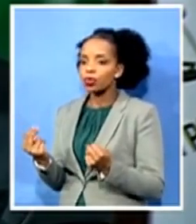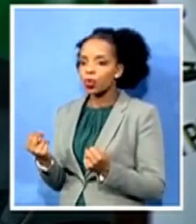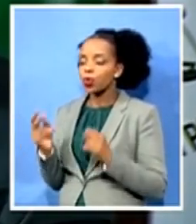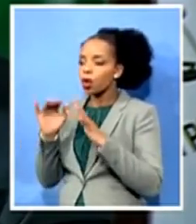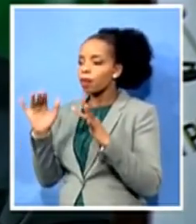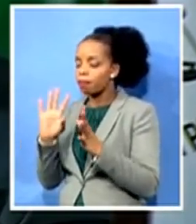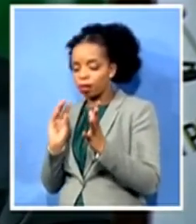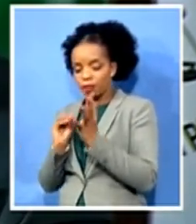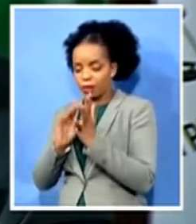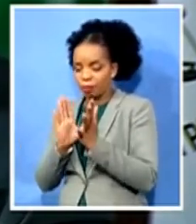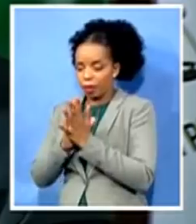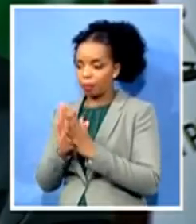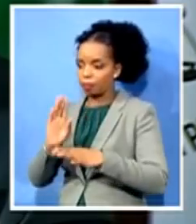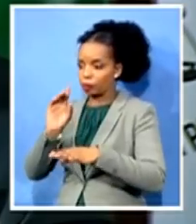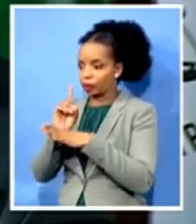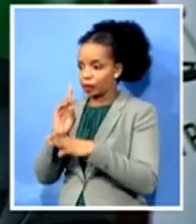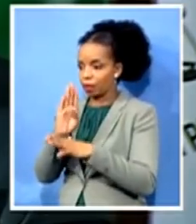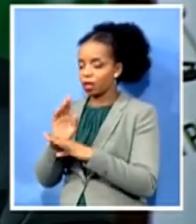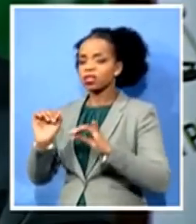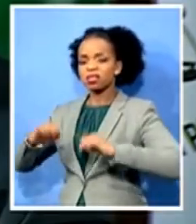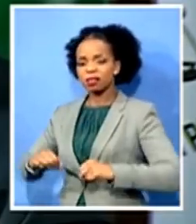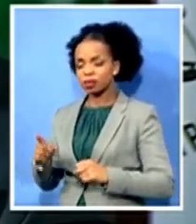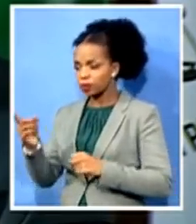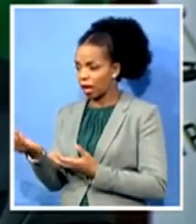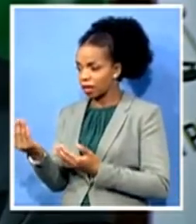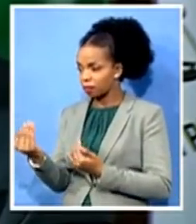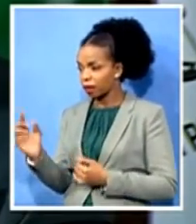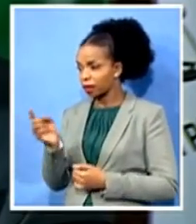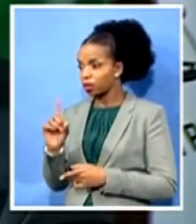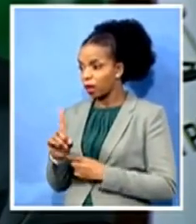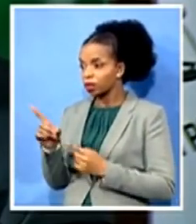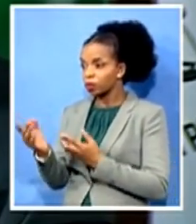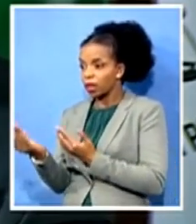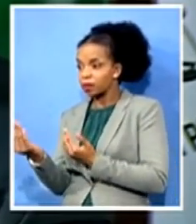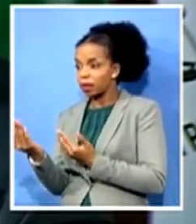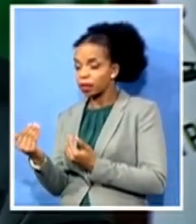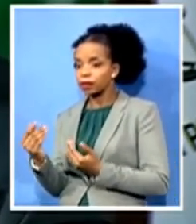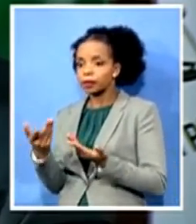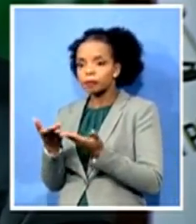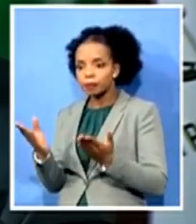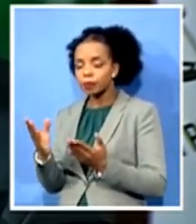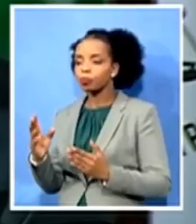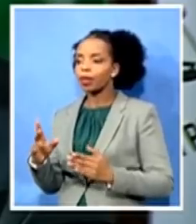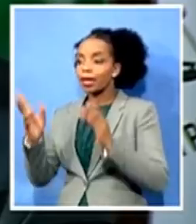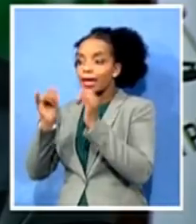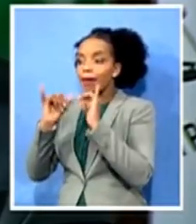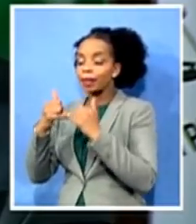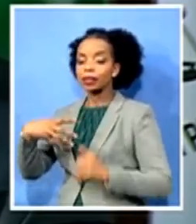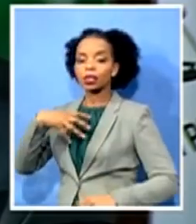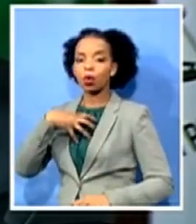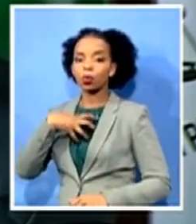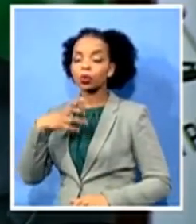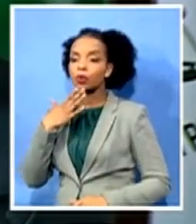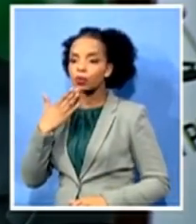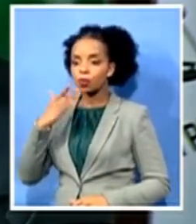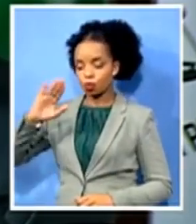see contractors that were run or owned by women, people with disabilities, and young